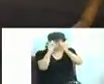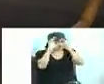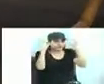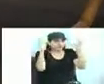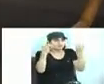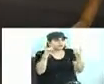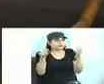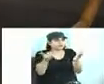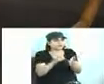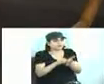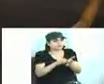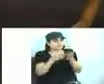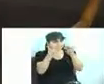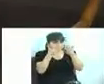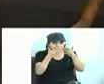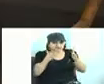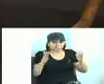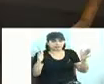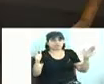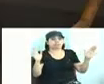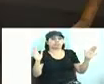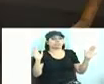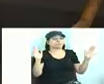open yourselves up?